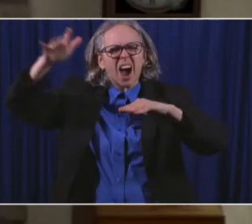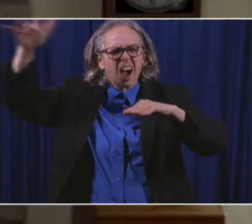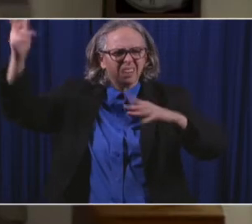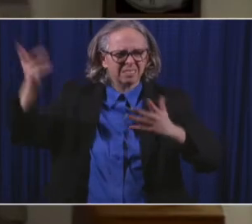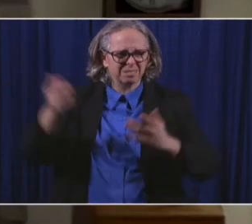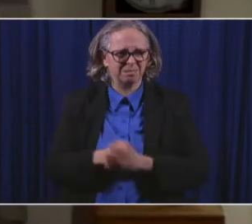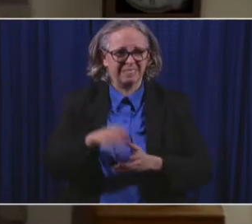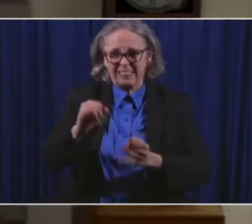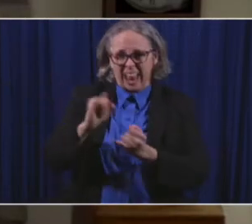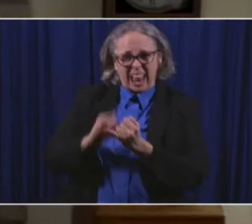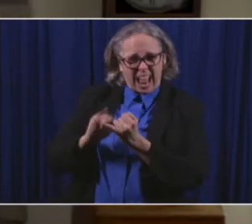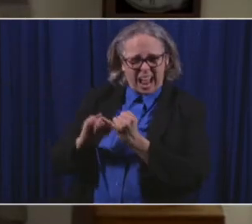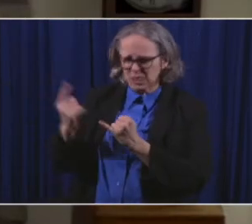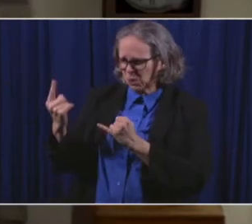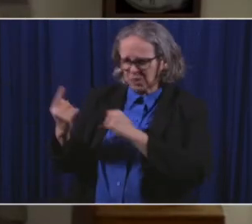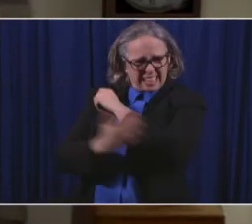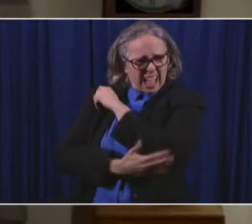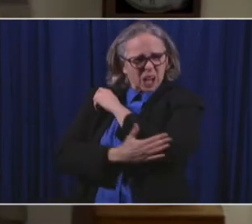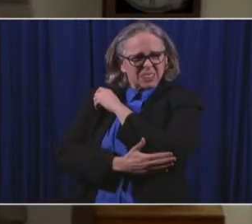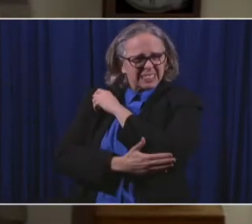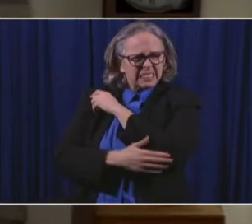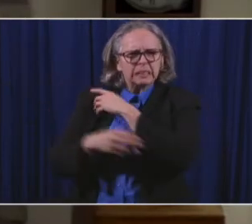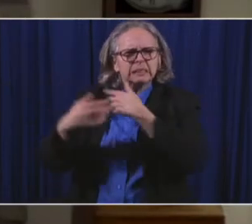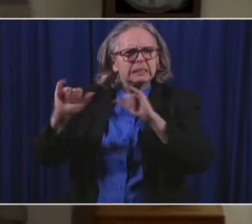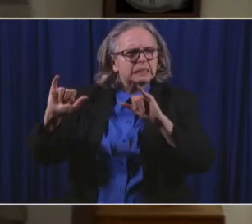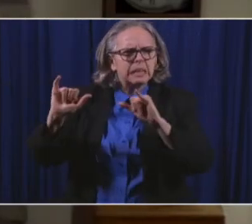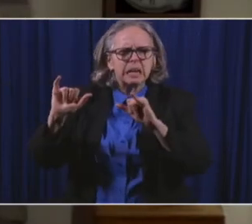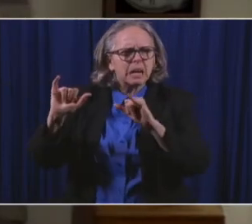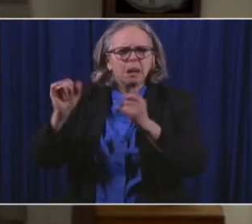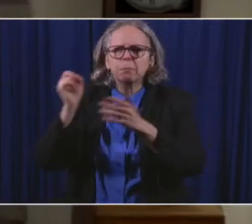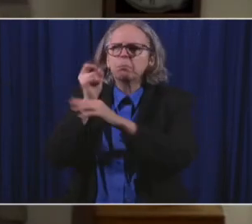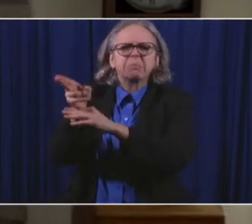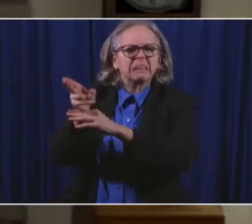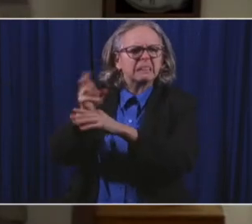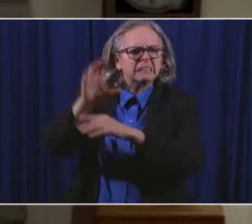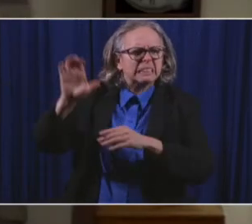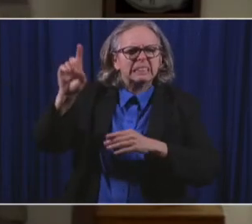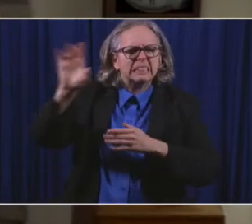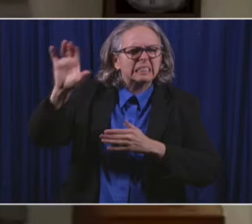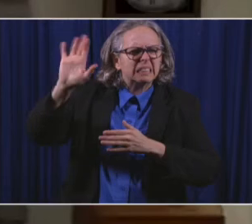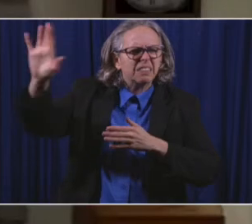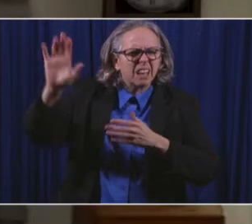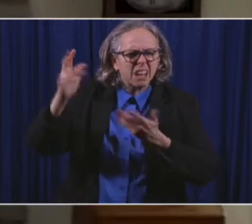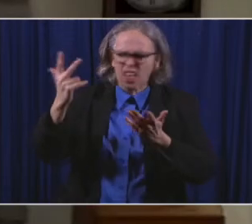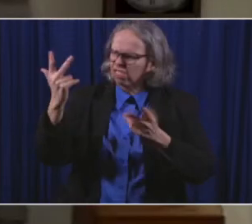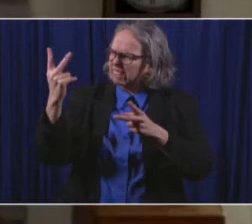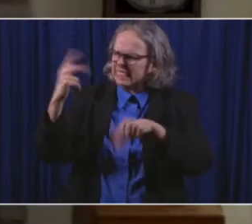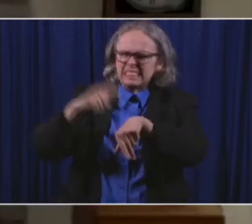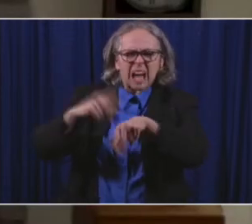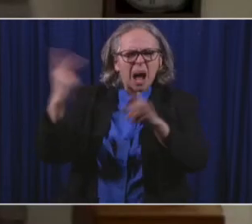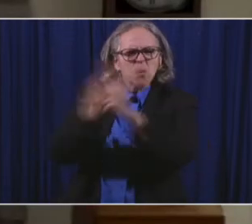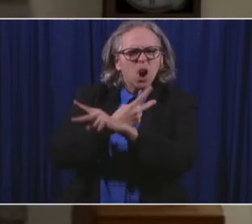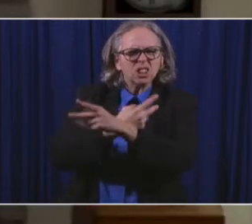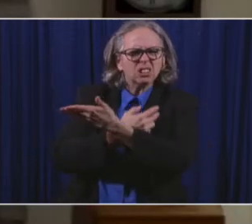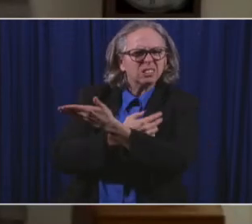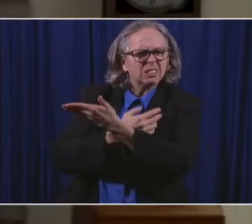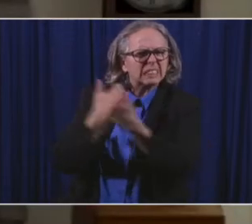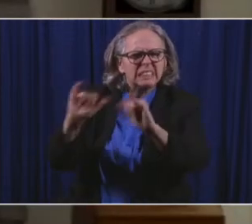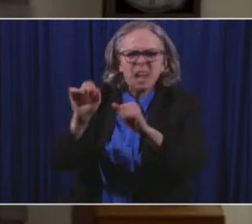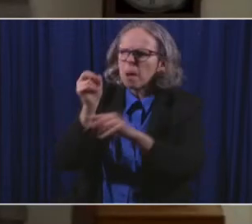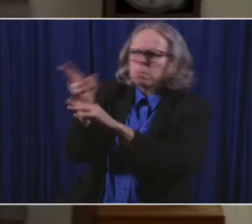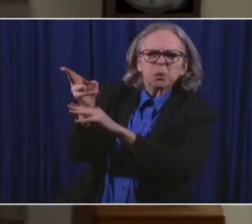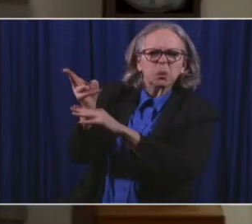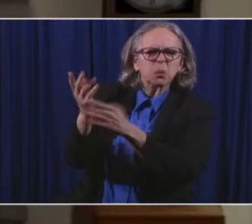at a very, very high rate, about 3 to 1. Eric, let's go to the next slide.